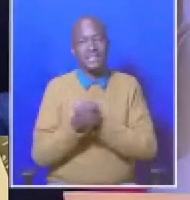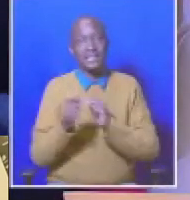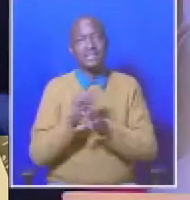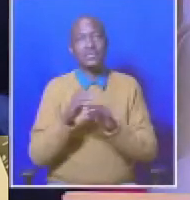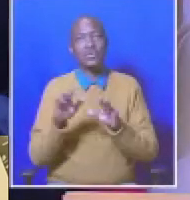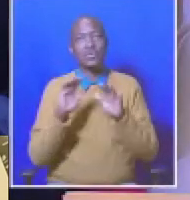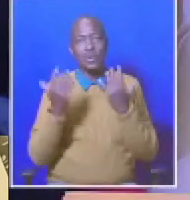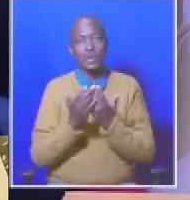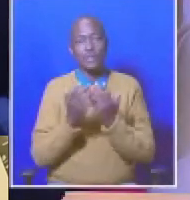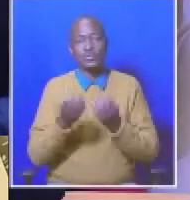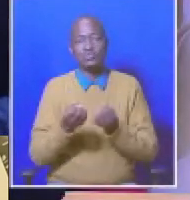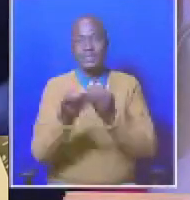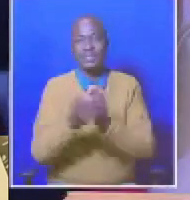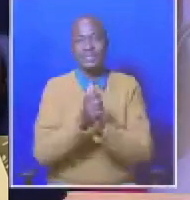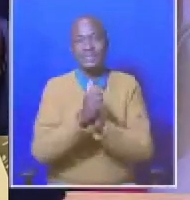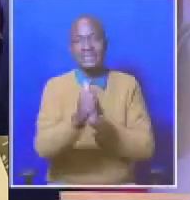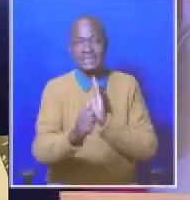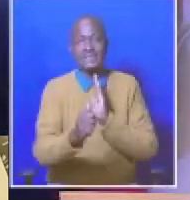young people with skills for the